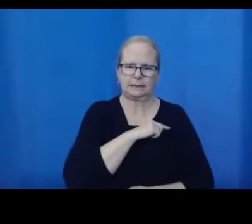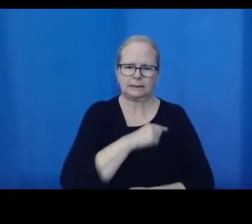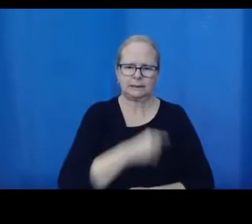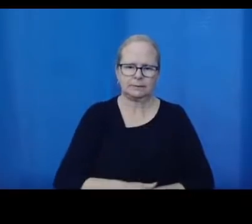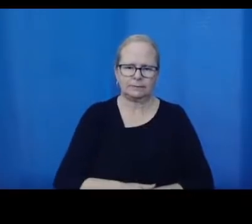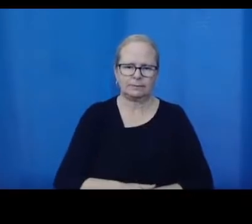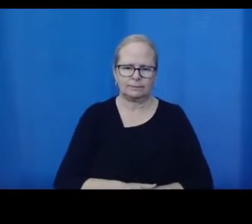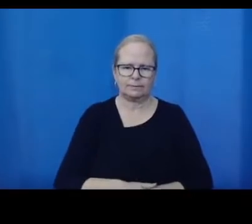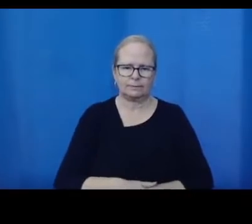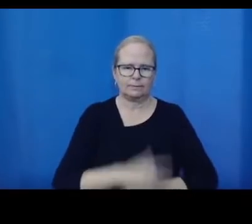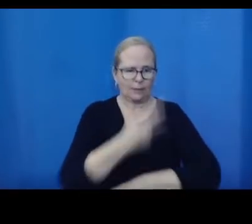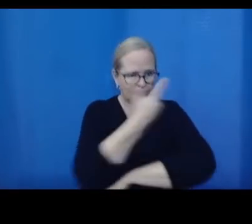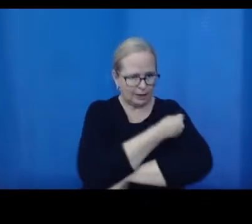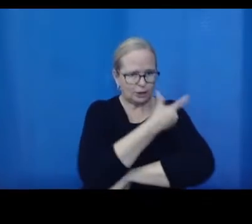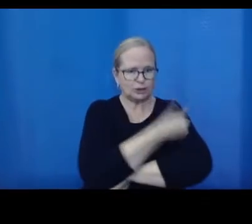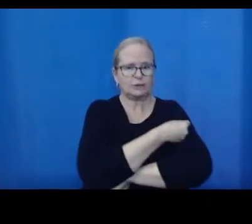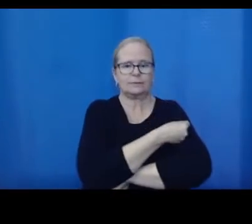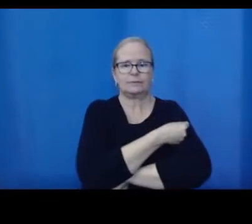intensive cares,